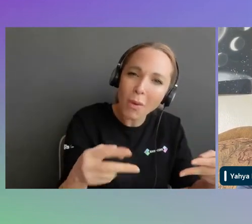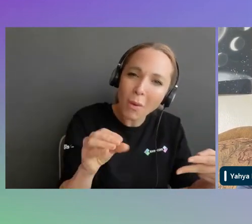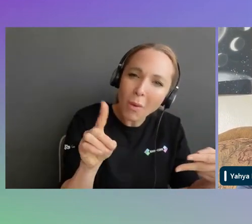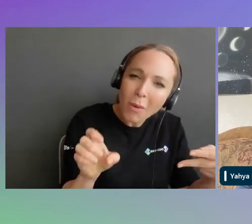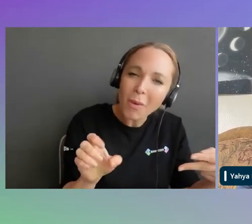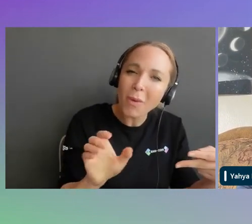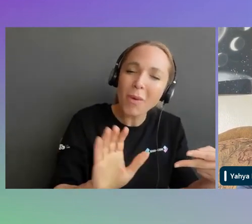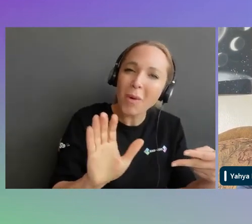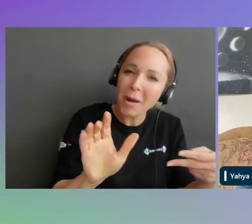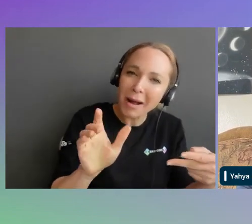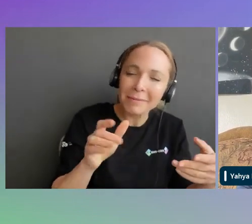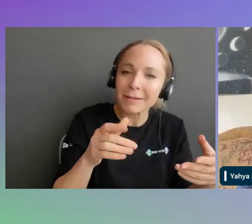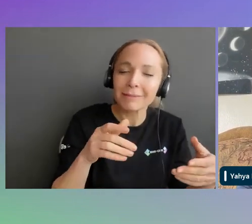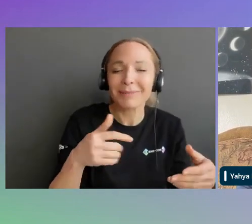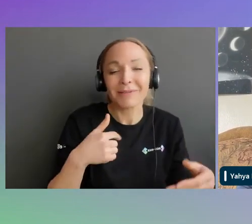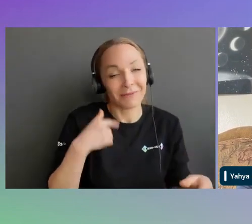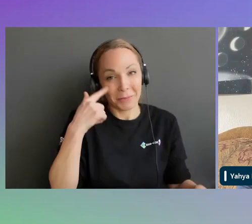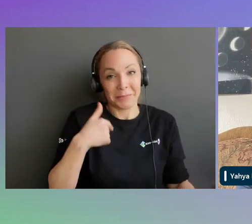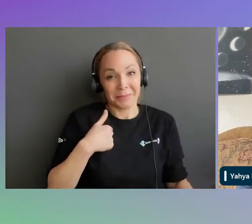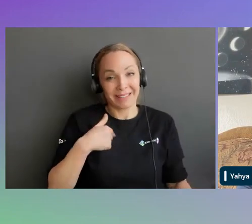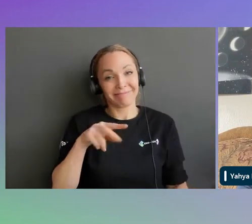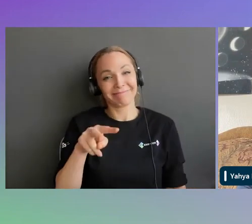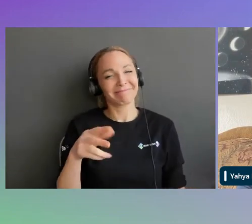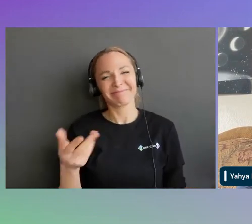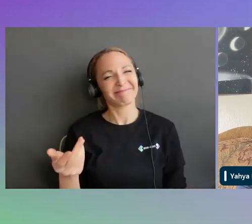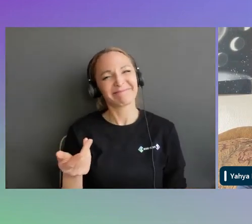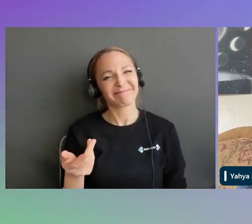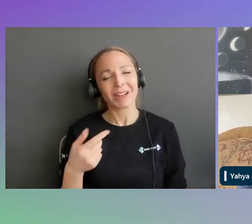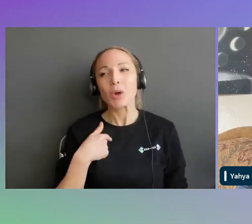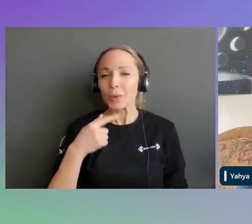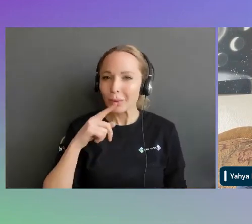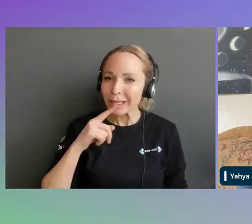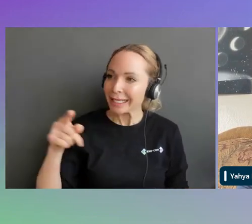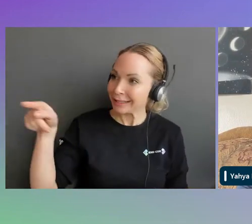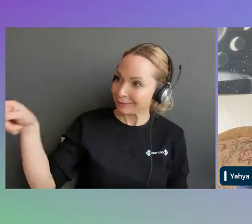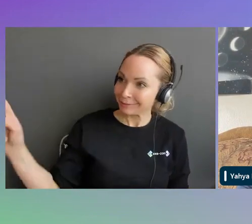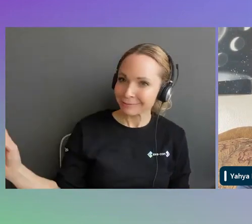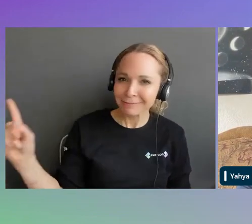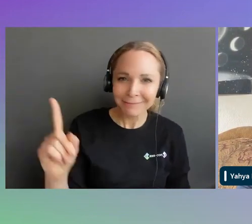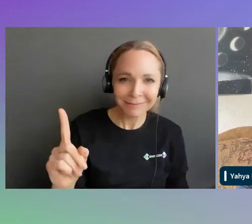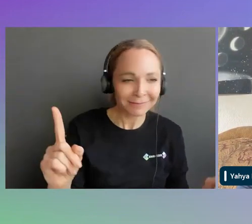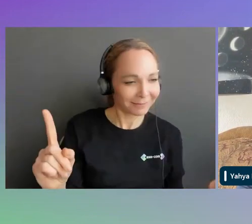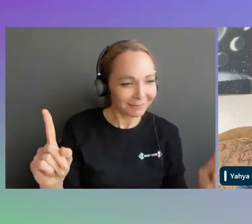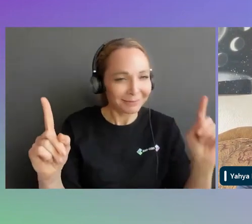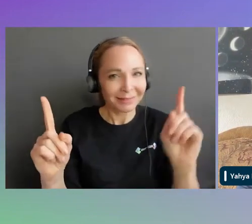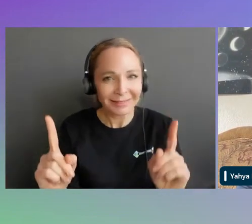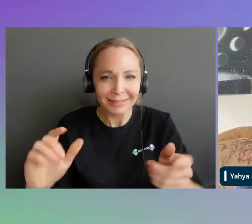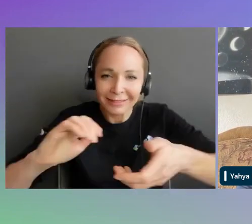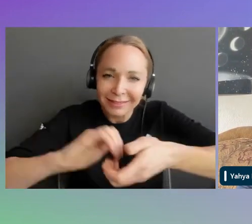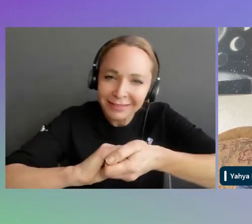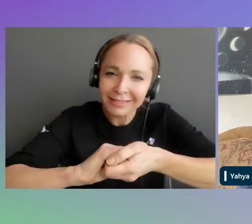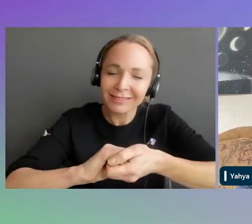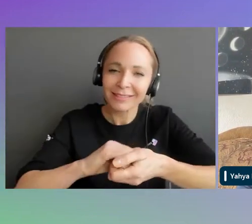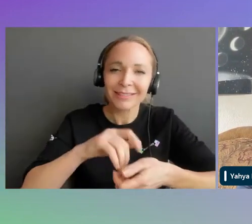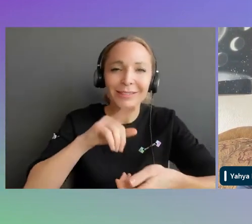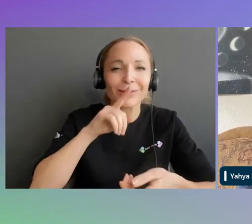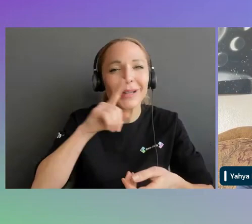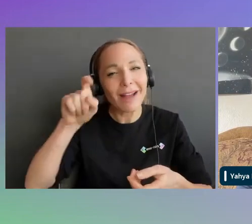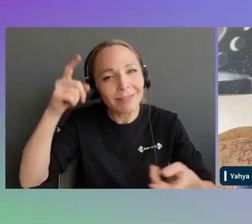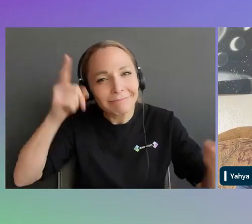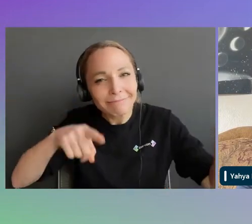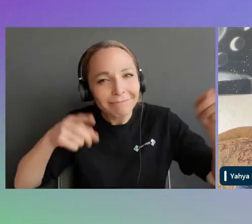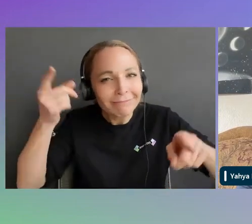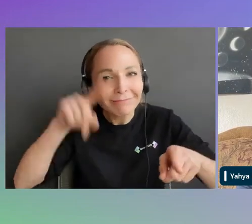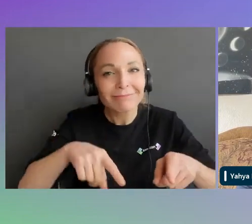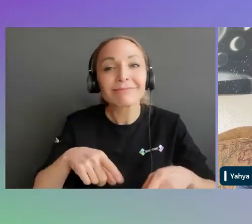right? So we need to meet in the middle, right? Developers need to be educated about accessibility so that they can see a design and think about what they need to do to